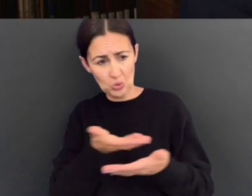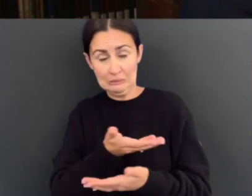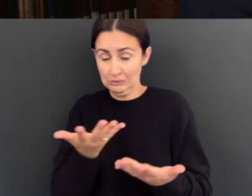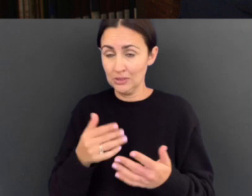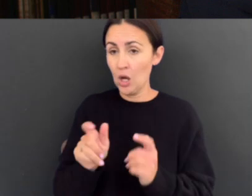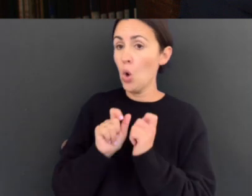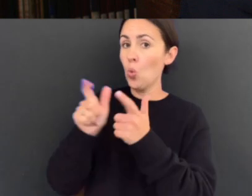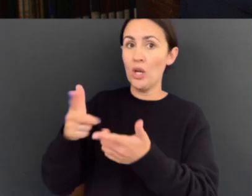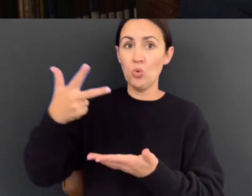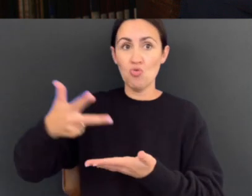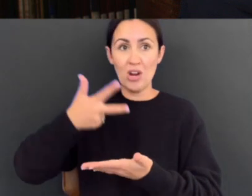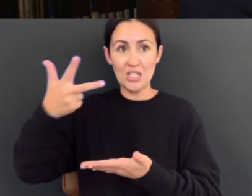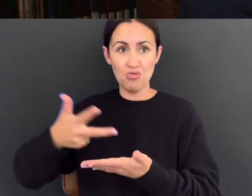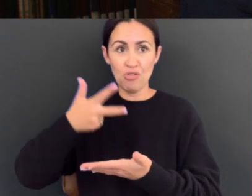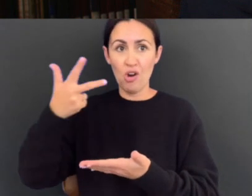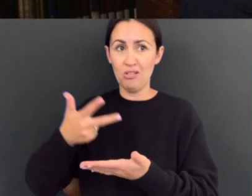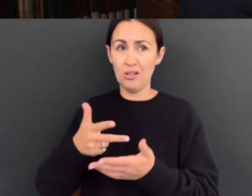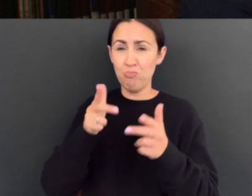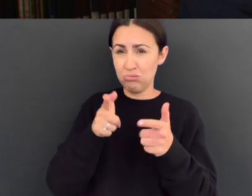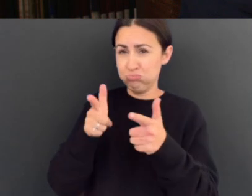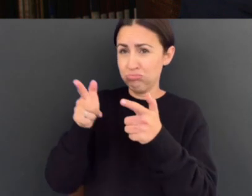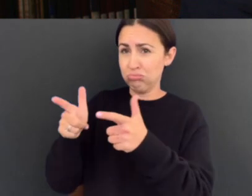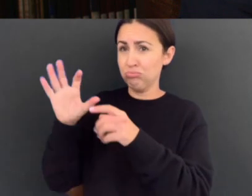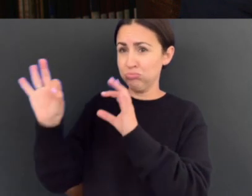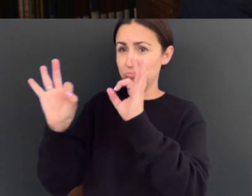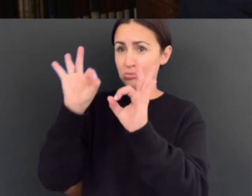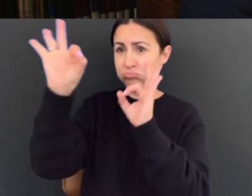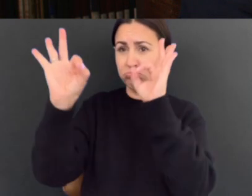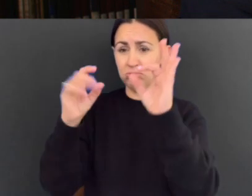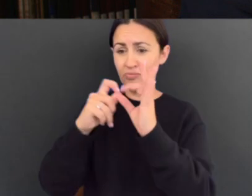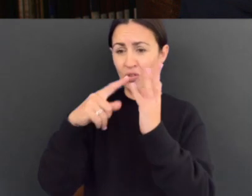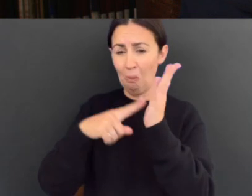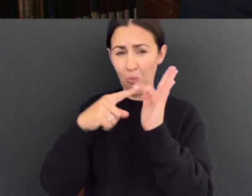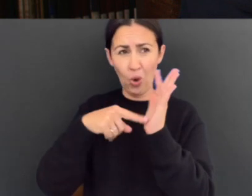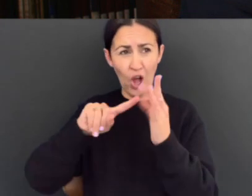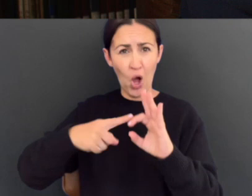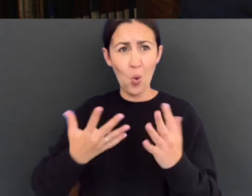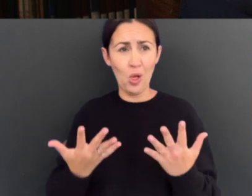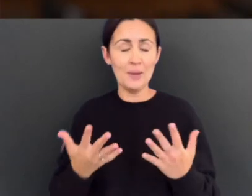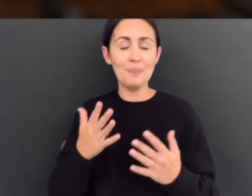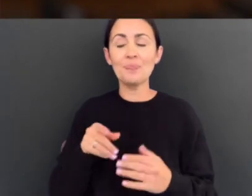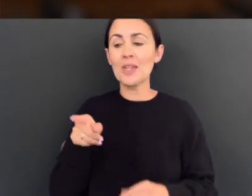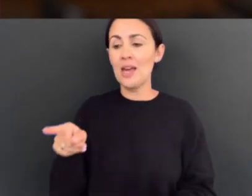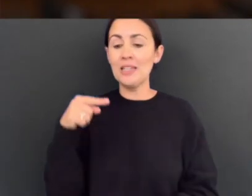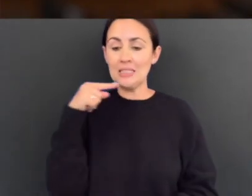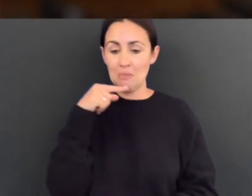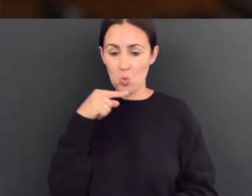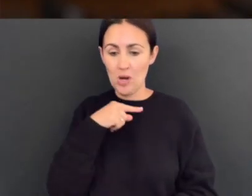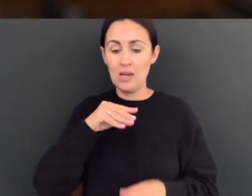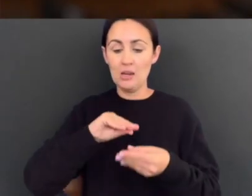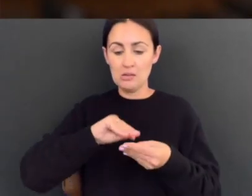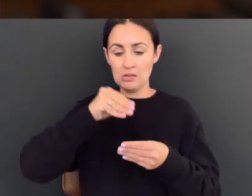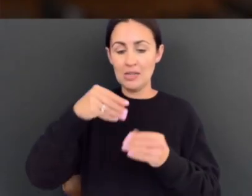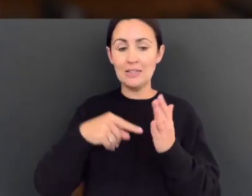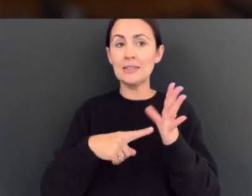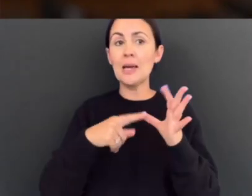pockmarked with bullets that had been because of the Tet Offensive that took place. And he takes out a packet of tobacco. That's important that he takes